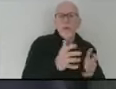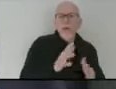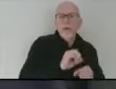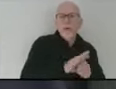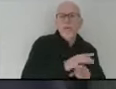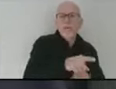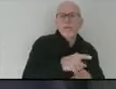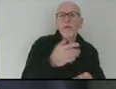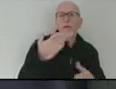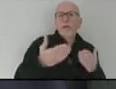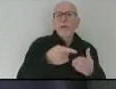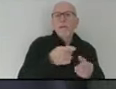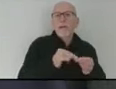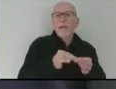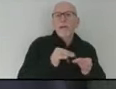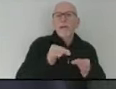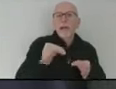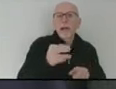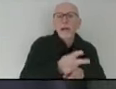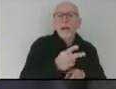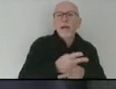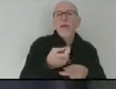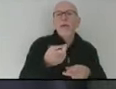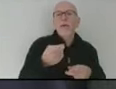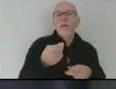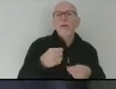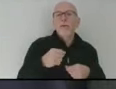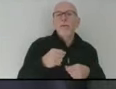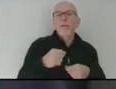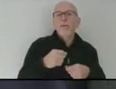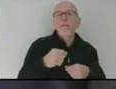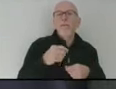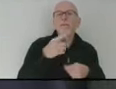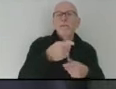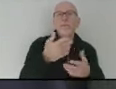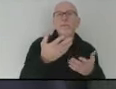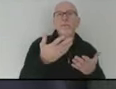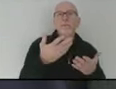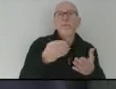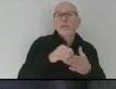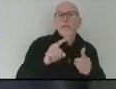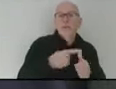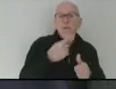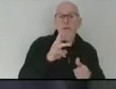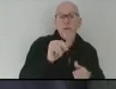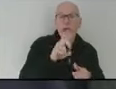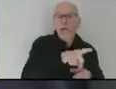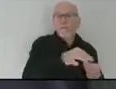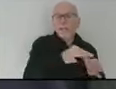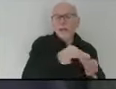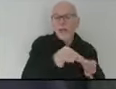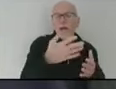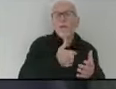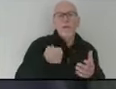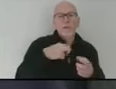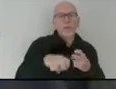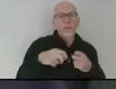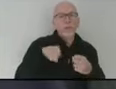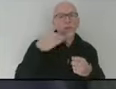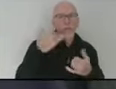have delayed care, who we have may have delayed care in that first wave, is really tough. And we know we're up for a